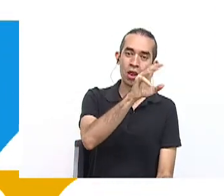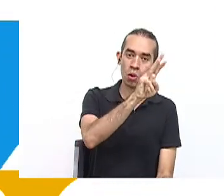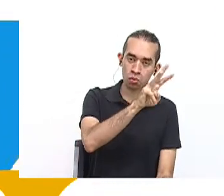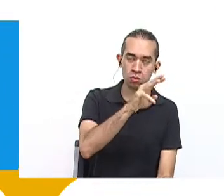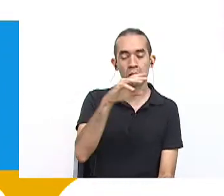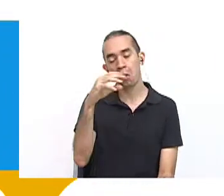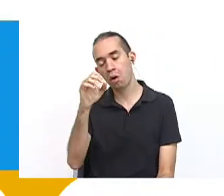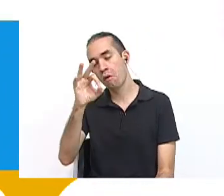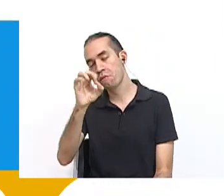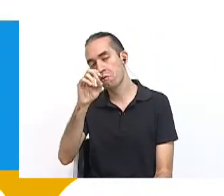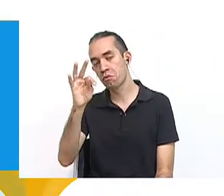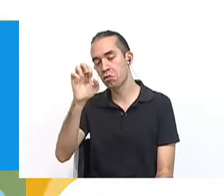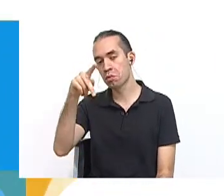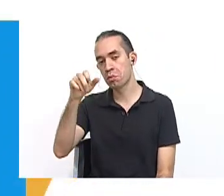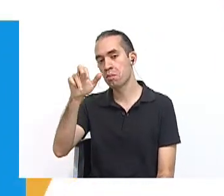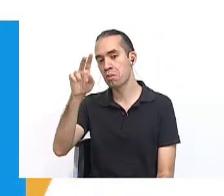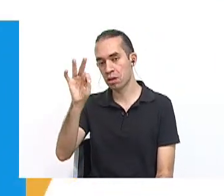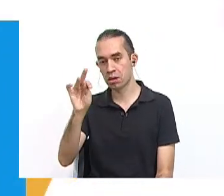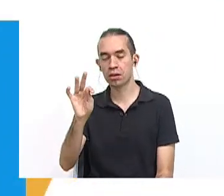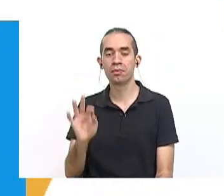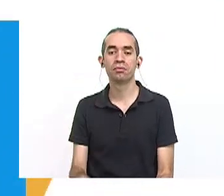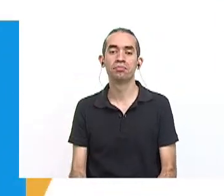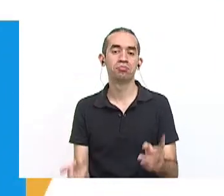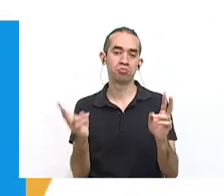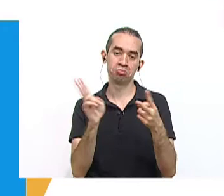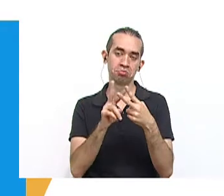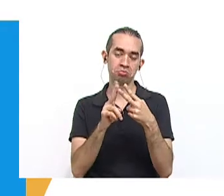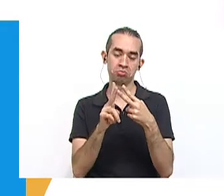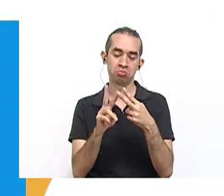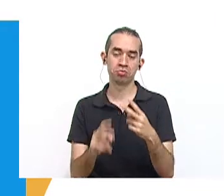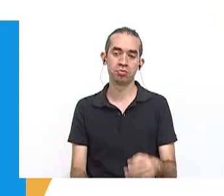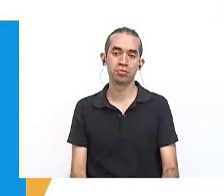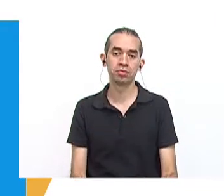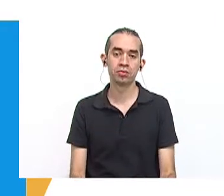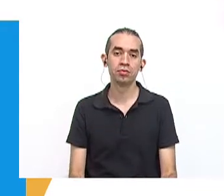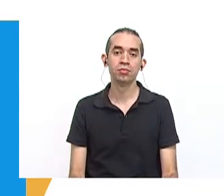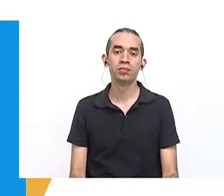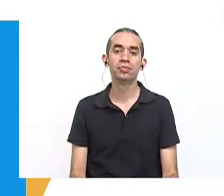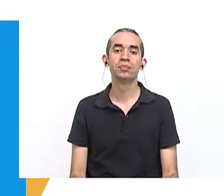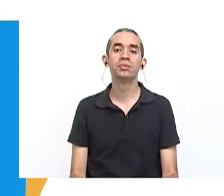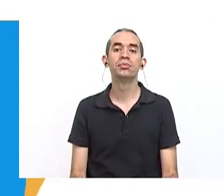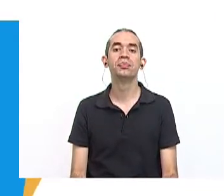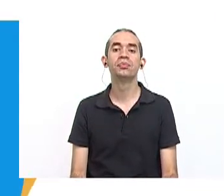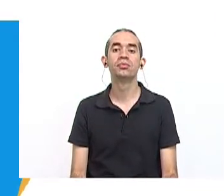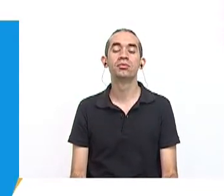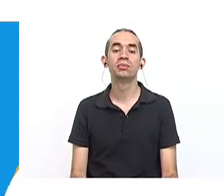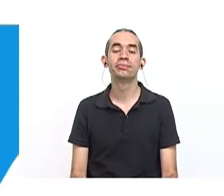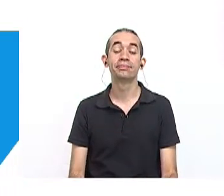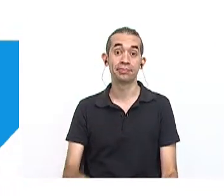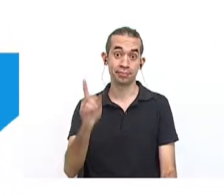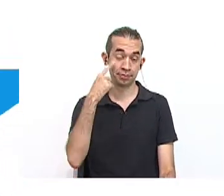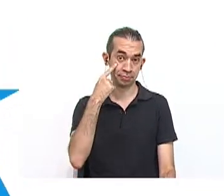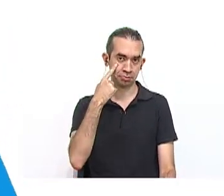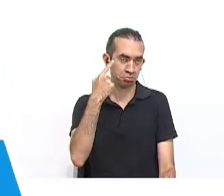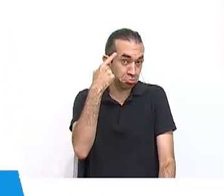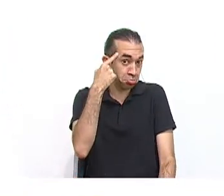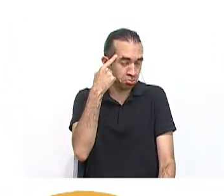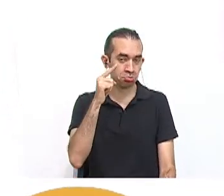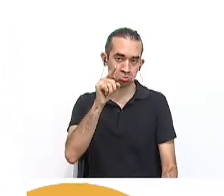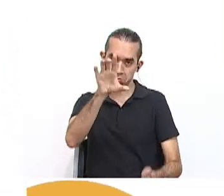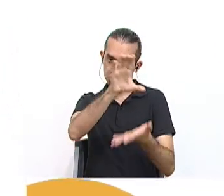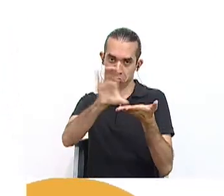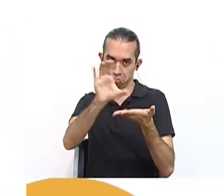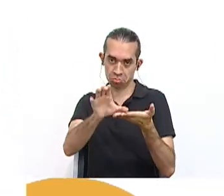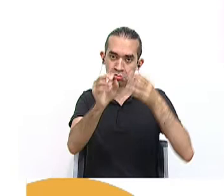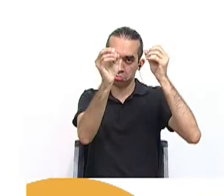okay? Now, we're going to be reading today, and let's imagine that your teacher in your high school